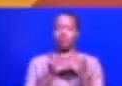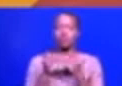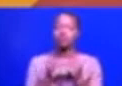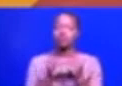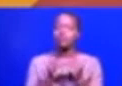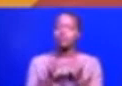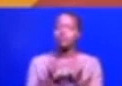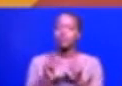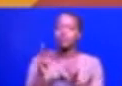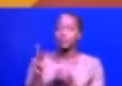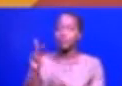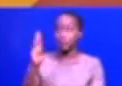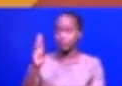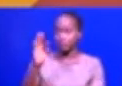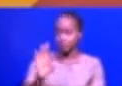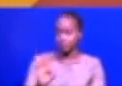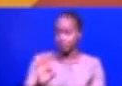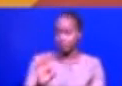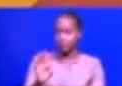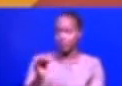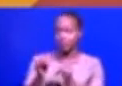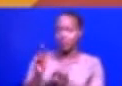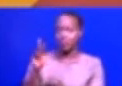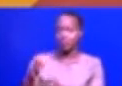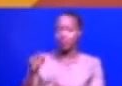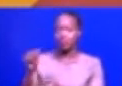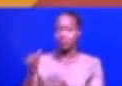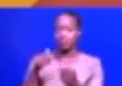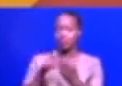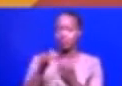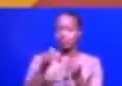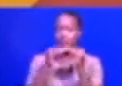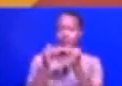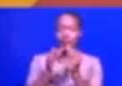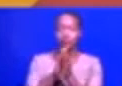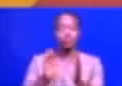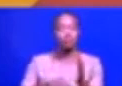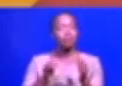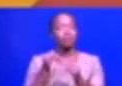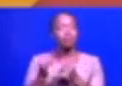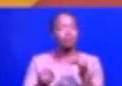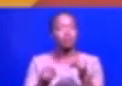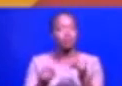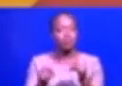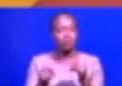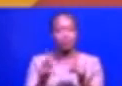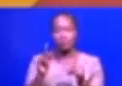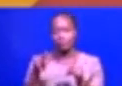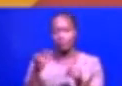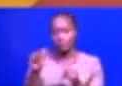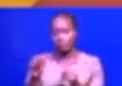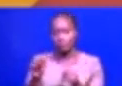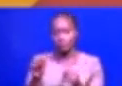the Kenya Basketball Federation. We are into the finals. KPA versus Equity in the men's final. The women's final is going to be KPA